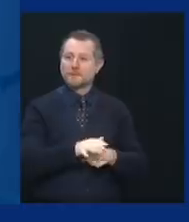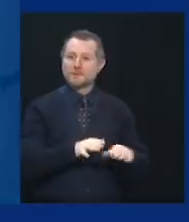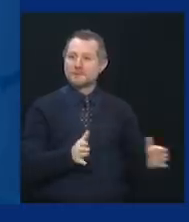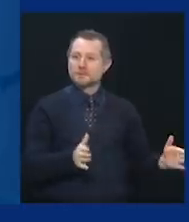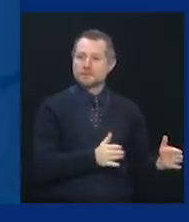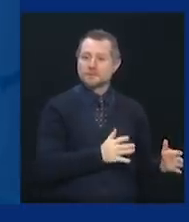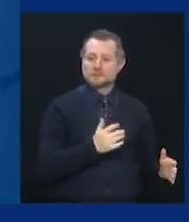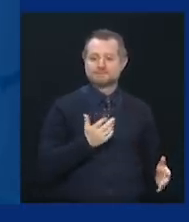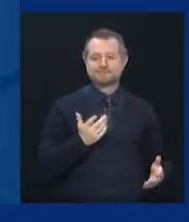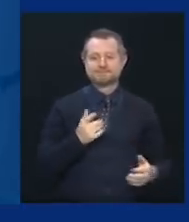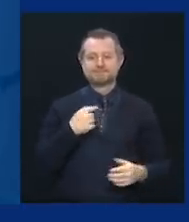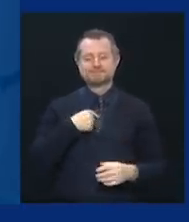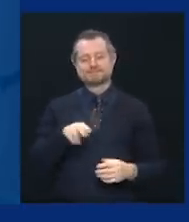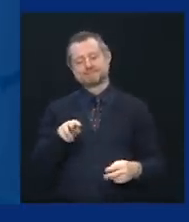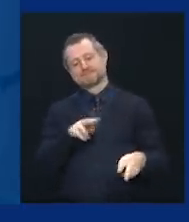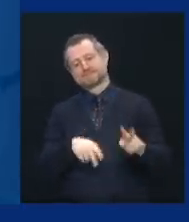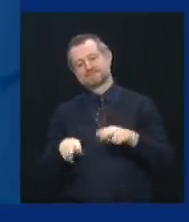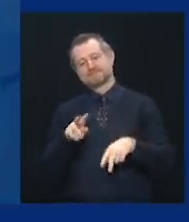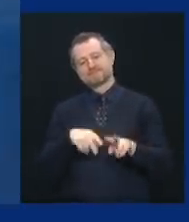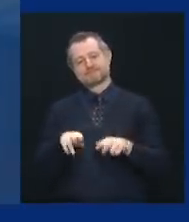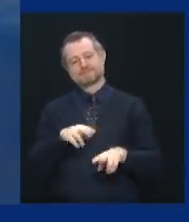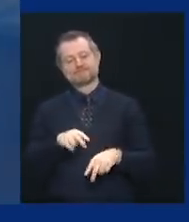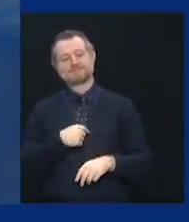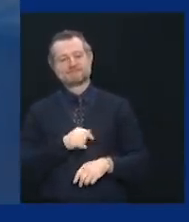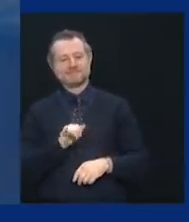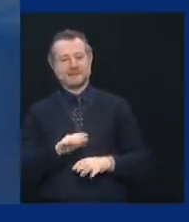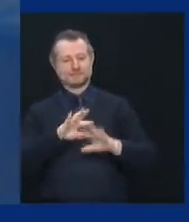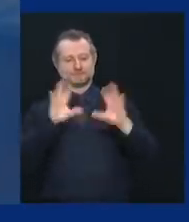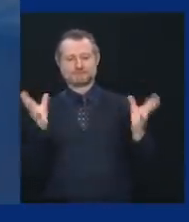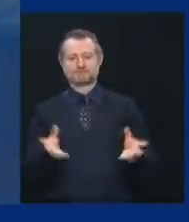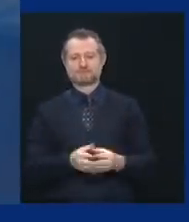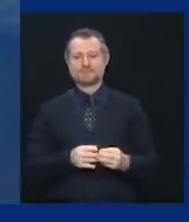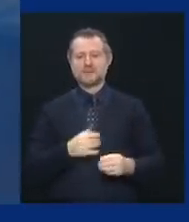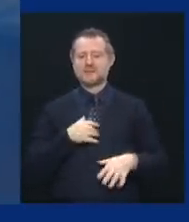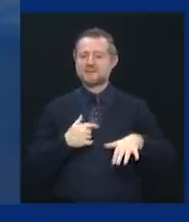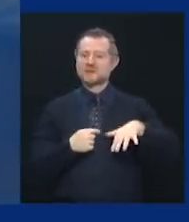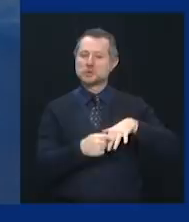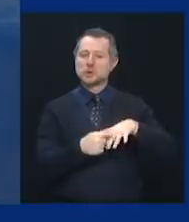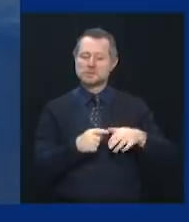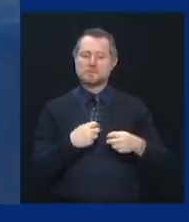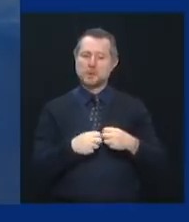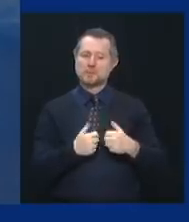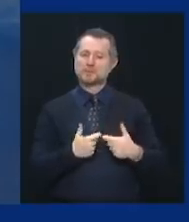see right now, the greatest problem is in the Finger Lakes.